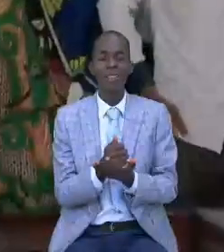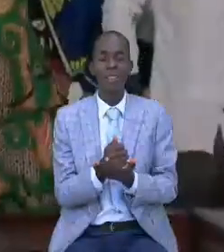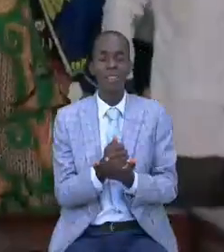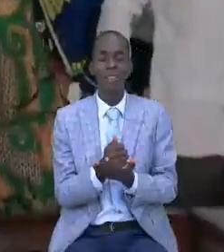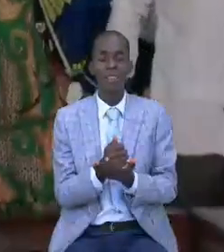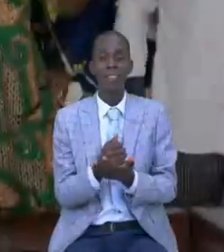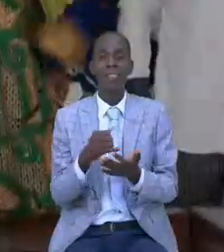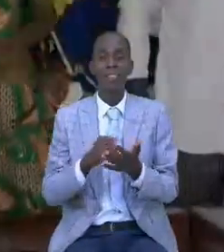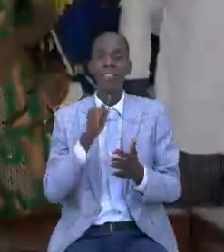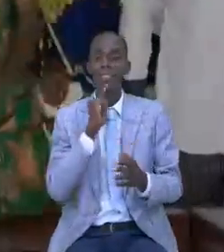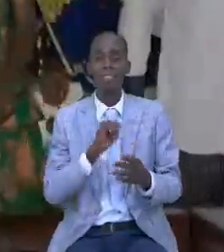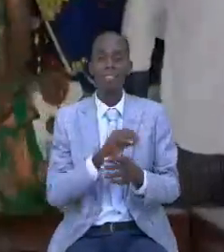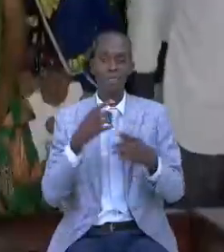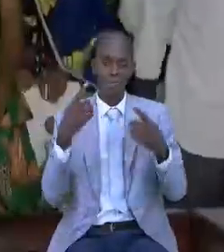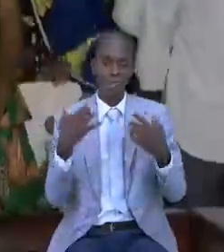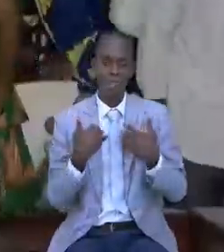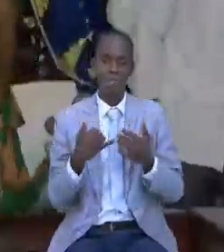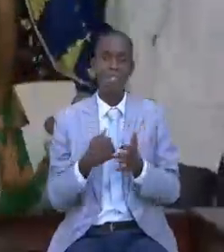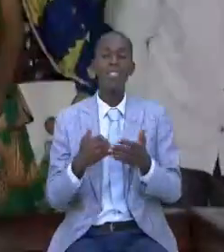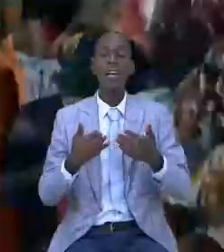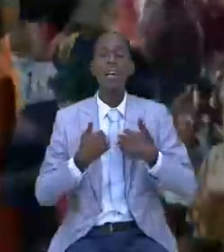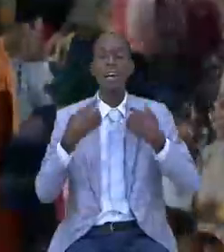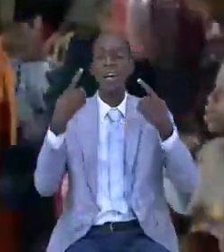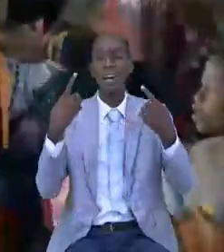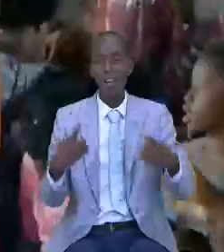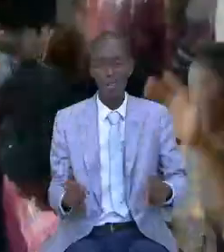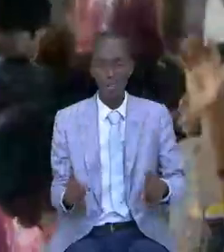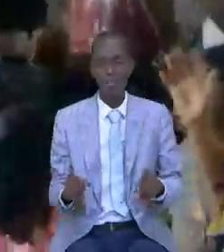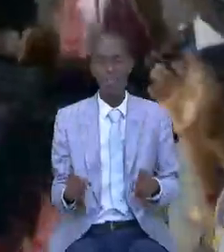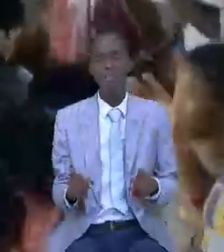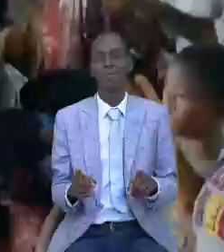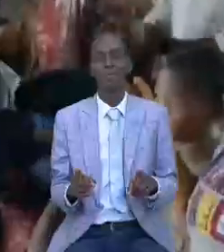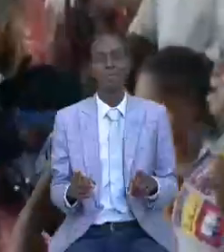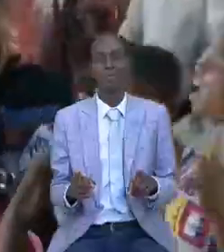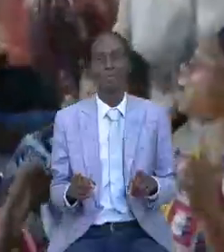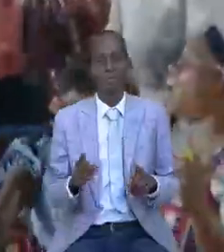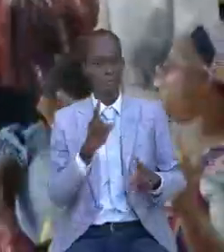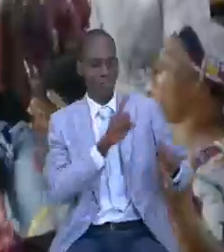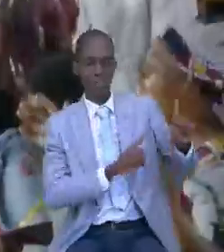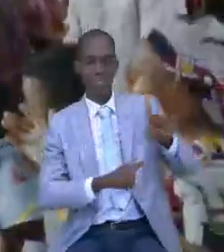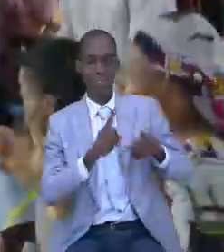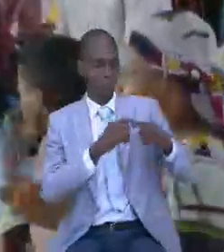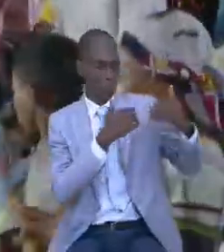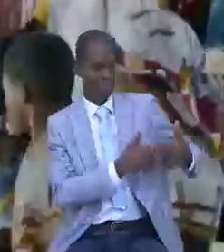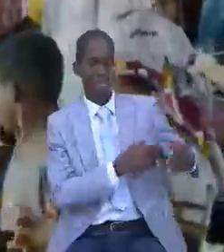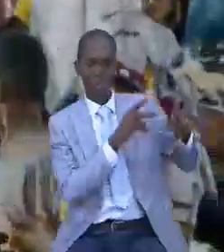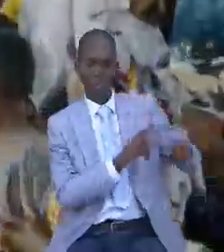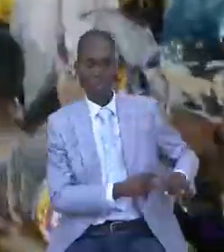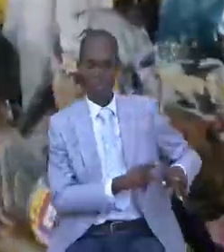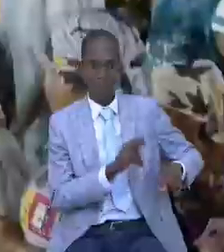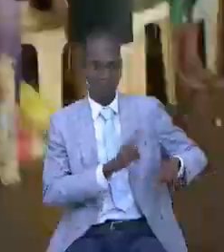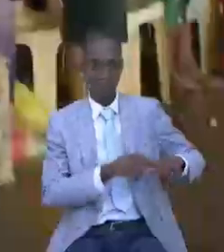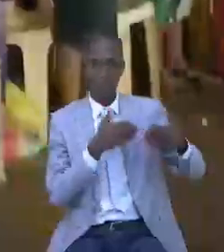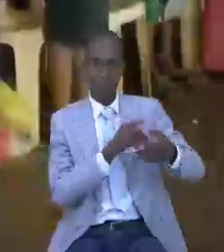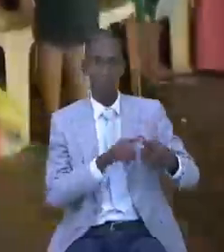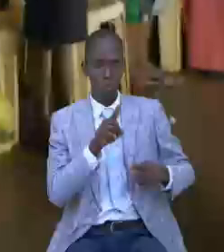It is done. I said it is done. Tell the person by your side as you are sitting down,